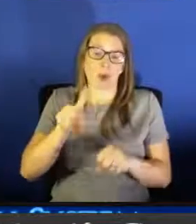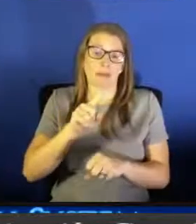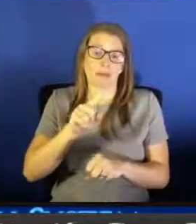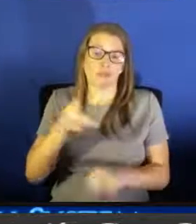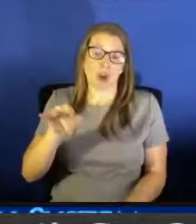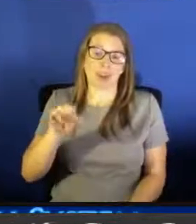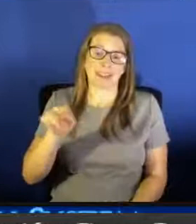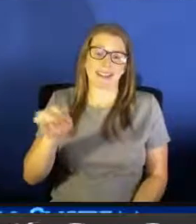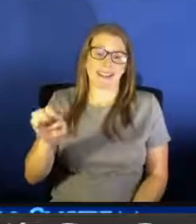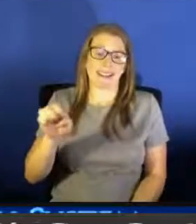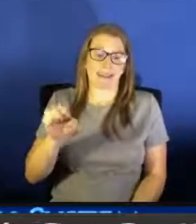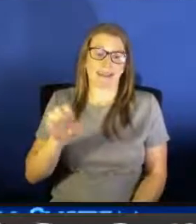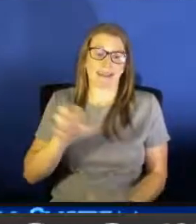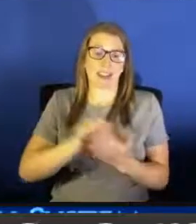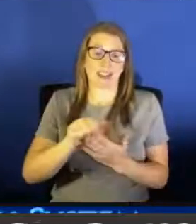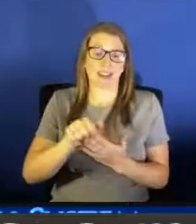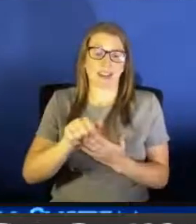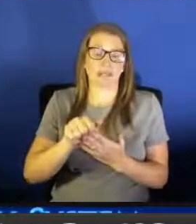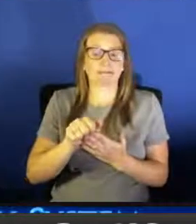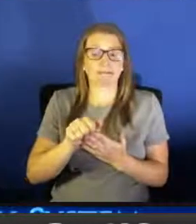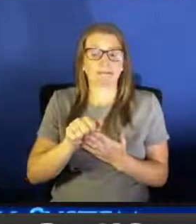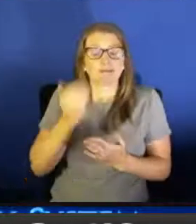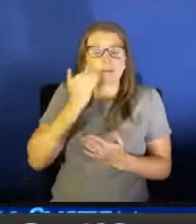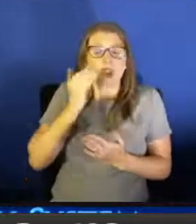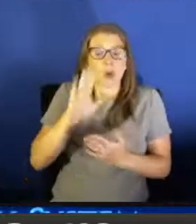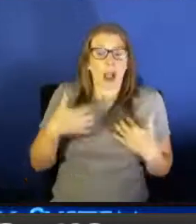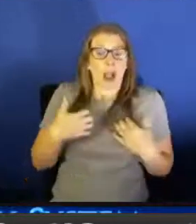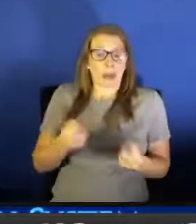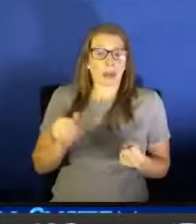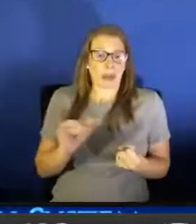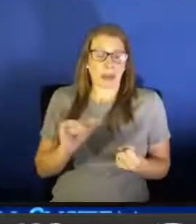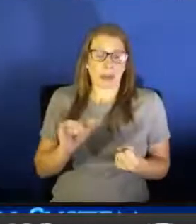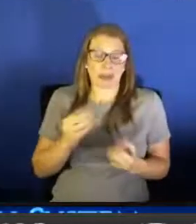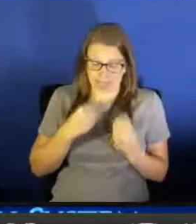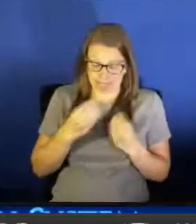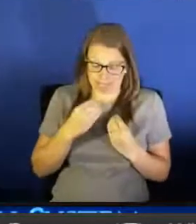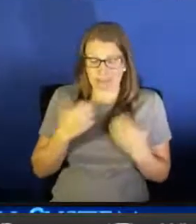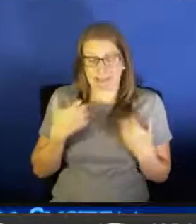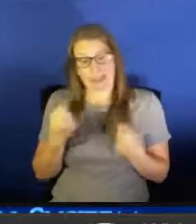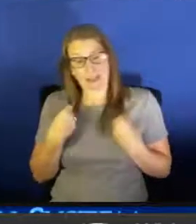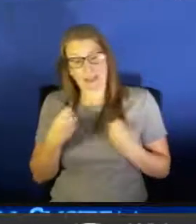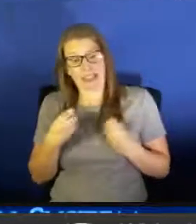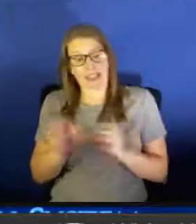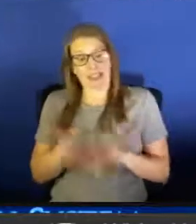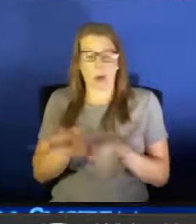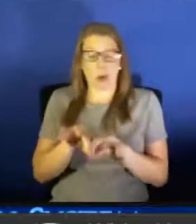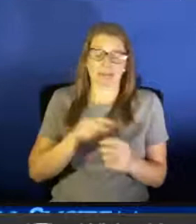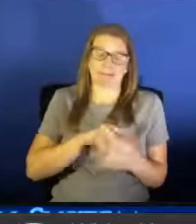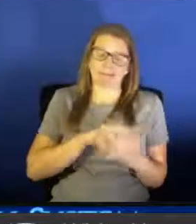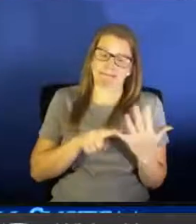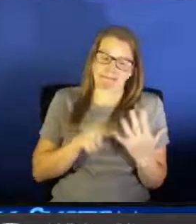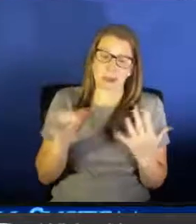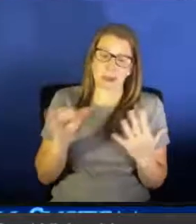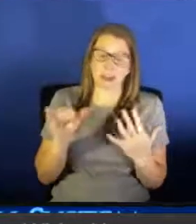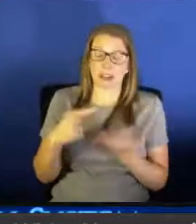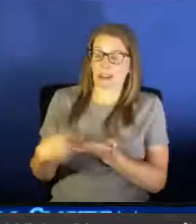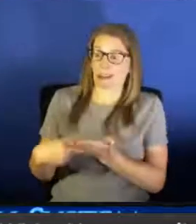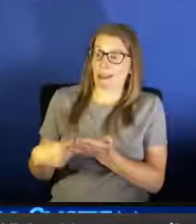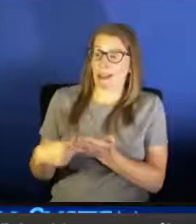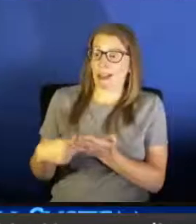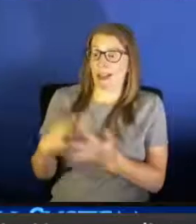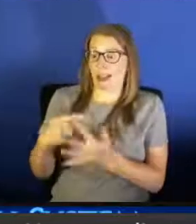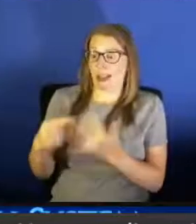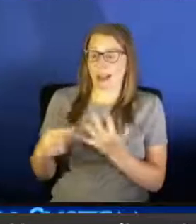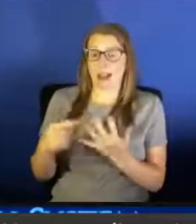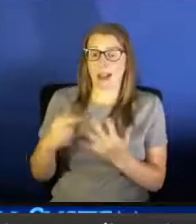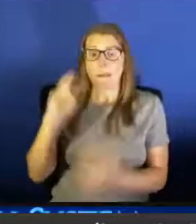in general. Stay fit, eat healthy, exercise. I think all of those things are very, very important. I think we talk to each other about a lot of things, we talk about